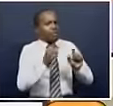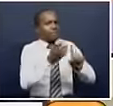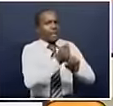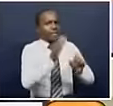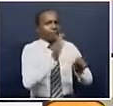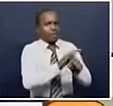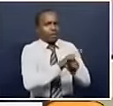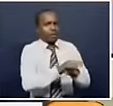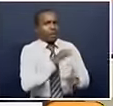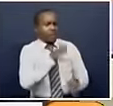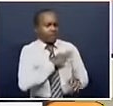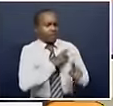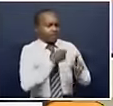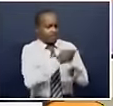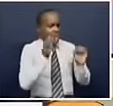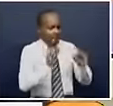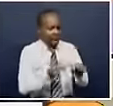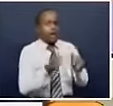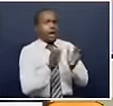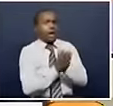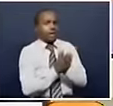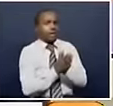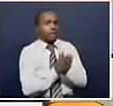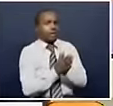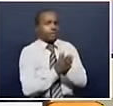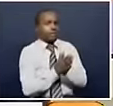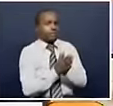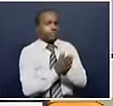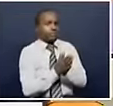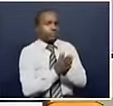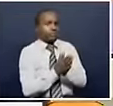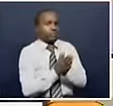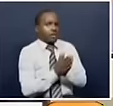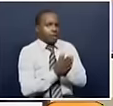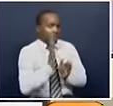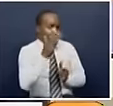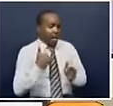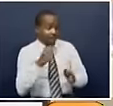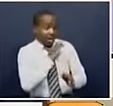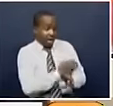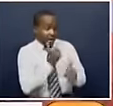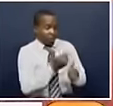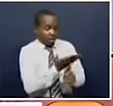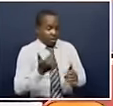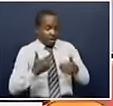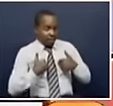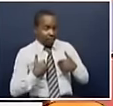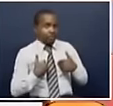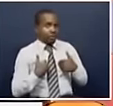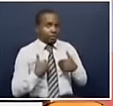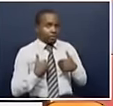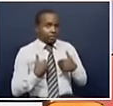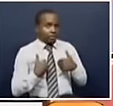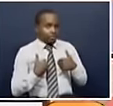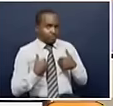to earn some dividend from them, and we'll be able, you know, to just have that energy that they have, you know,